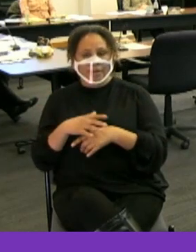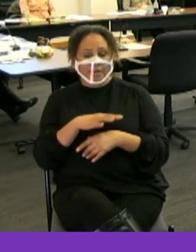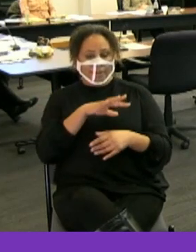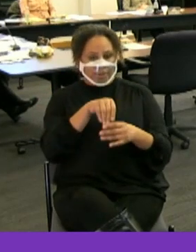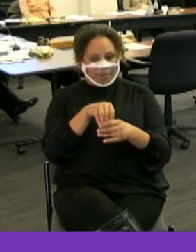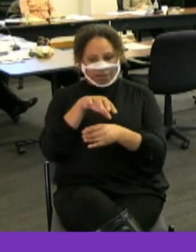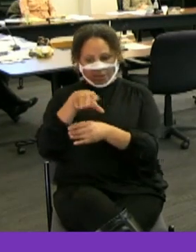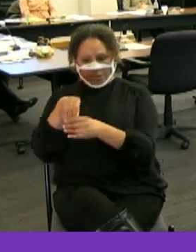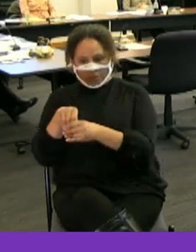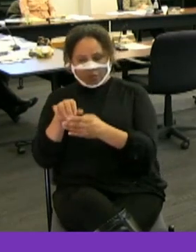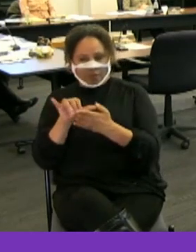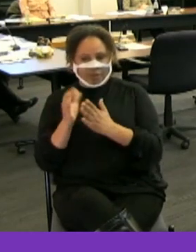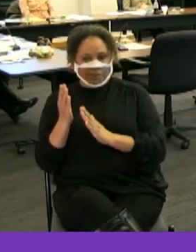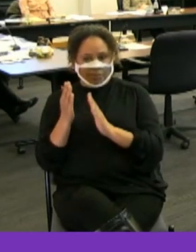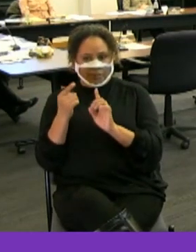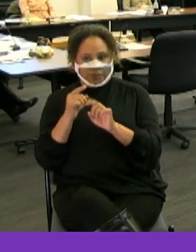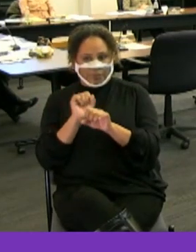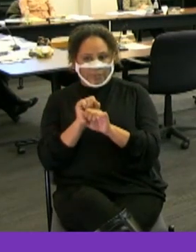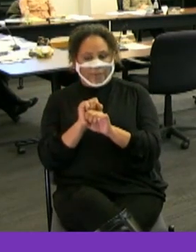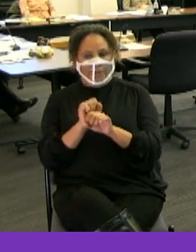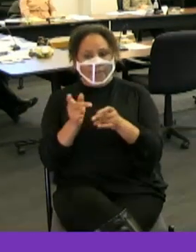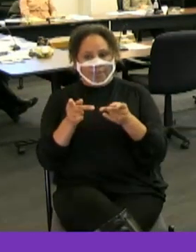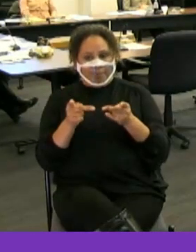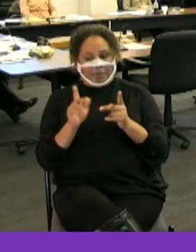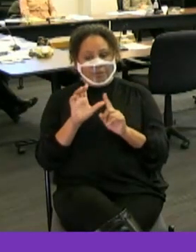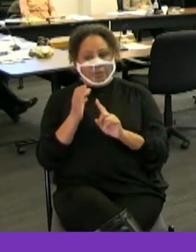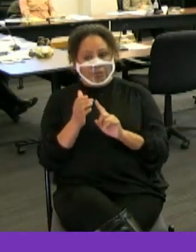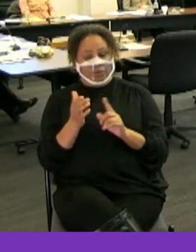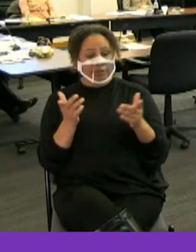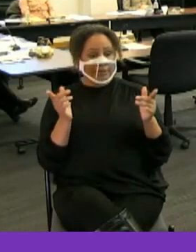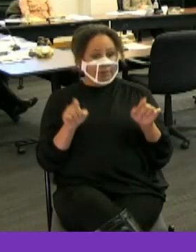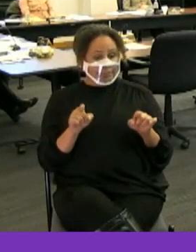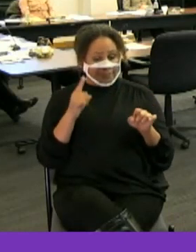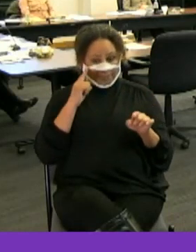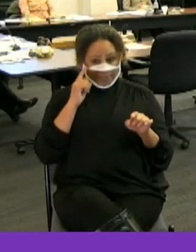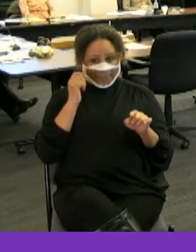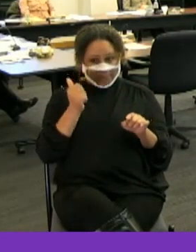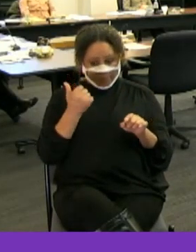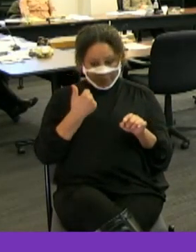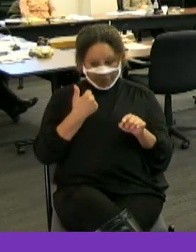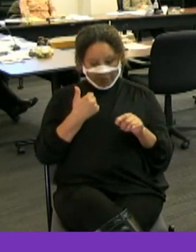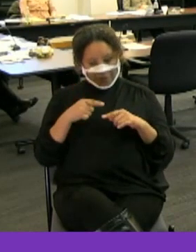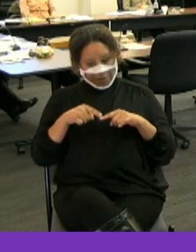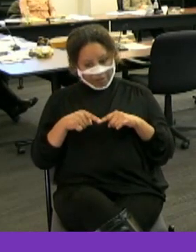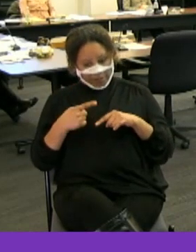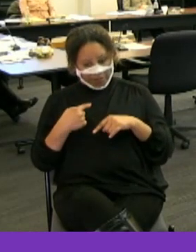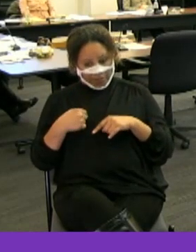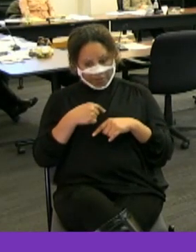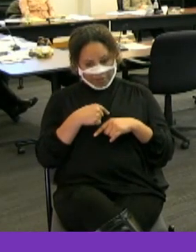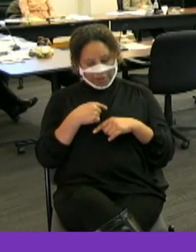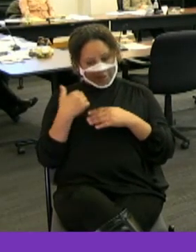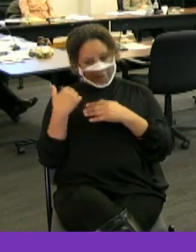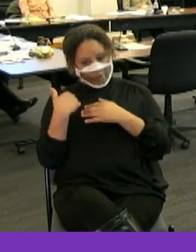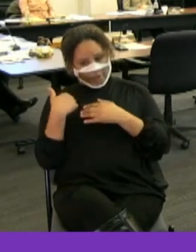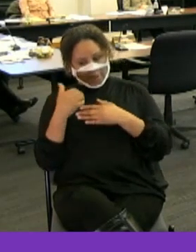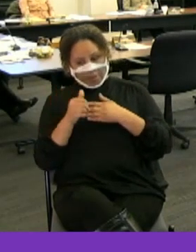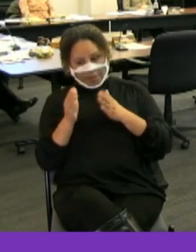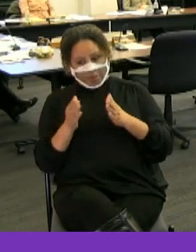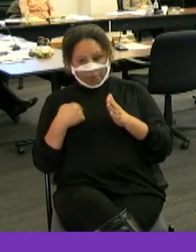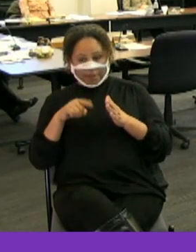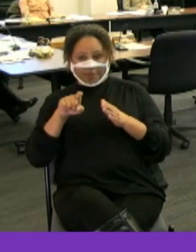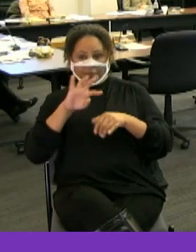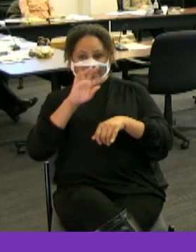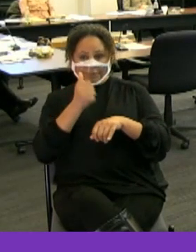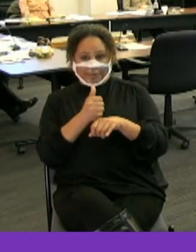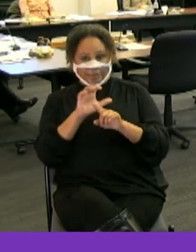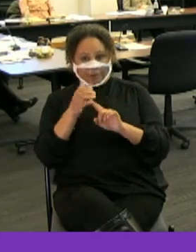Inclusion, again, is an approach to the workplace culture where it is up to us as the leaders. We have to set the culture.